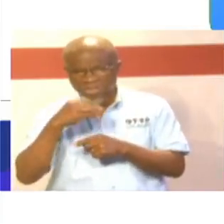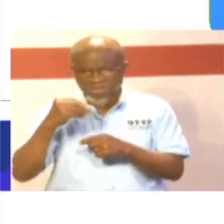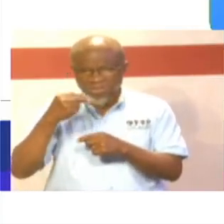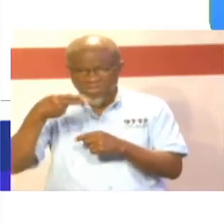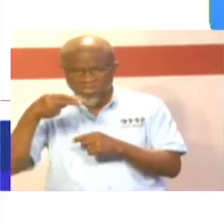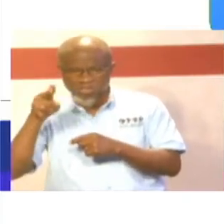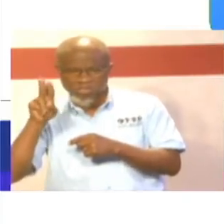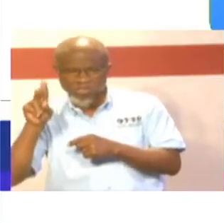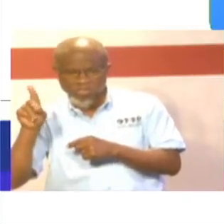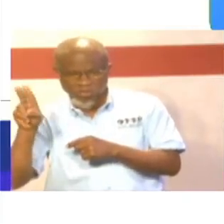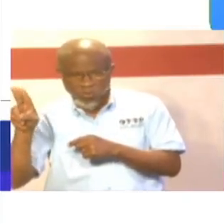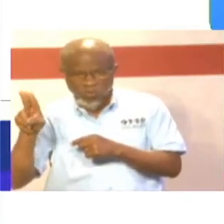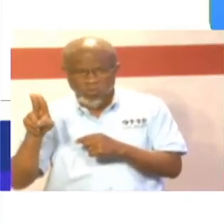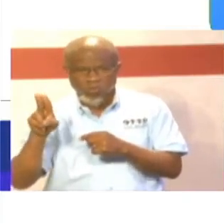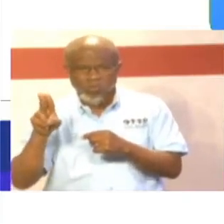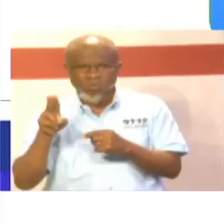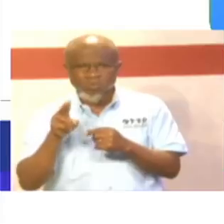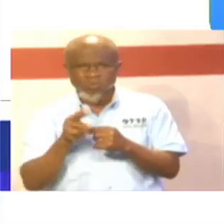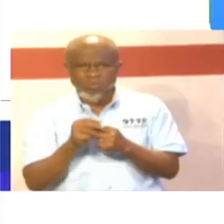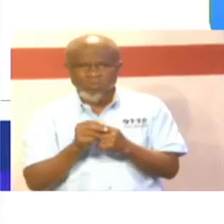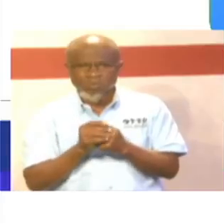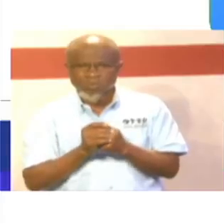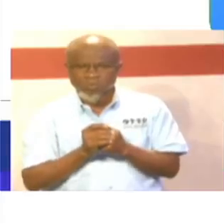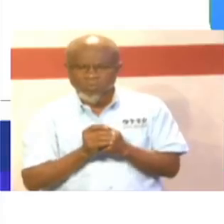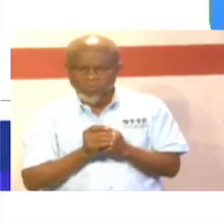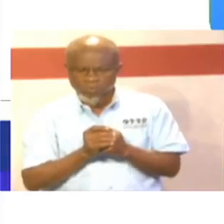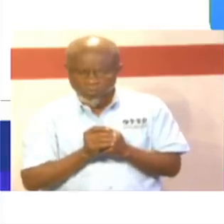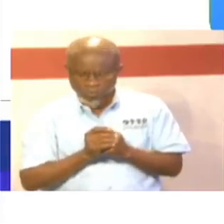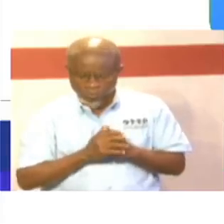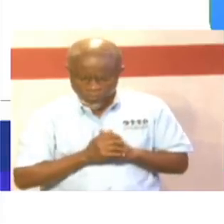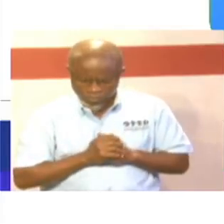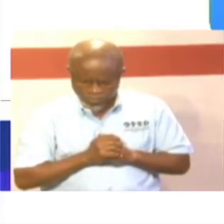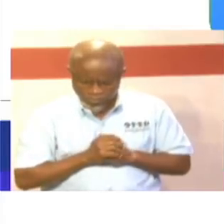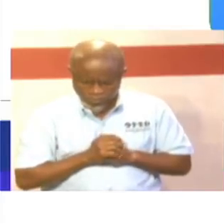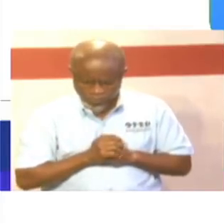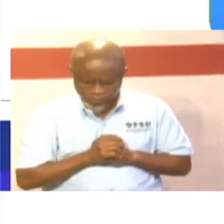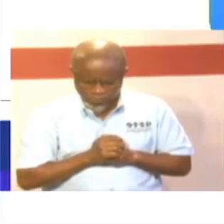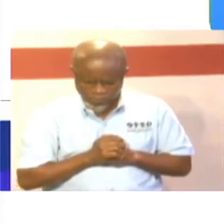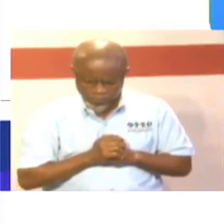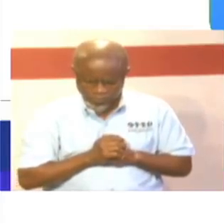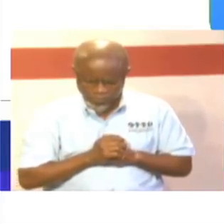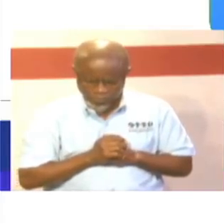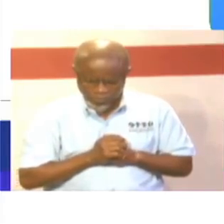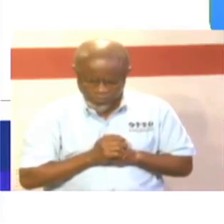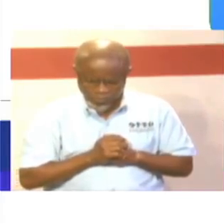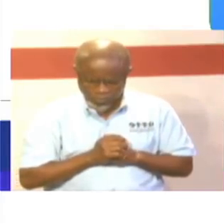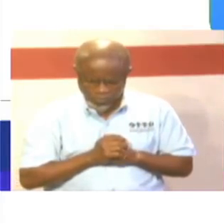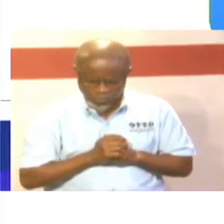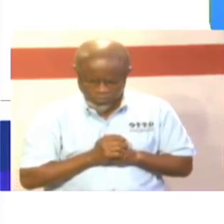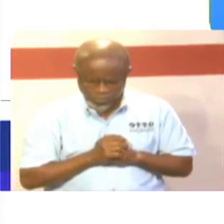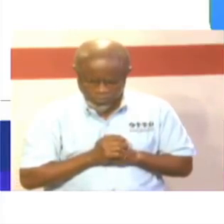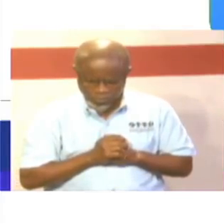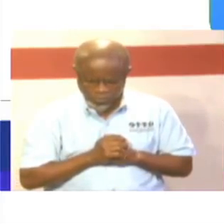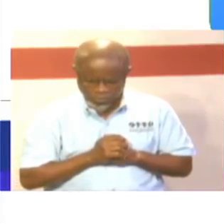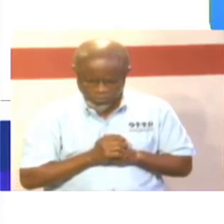you comment on that? Is this true? And what's being done to relieve frontline workers when they do need their time off?